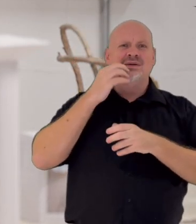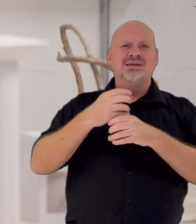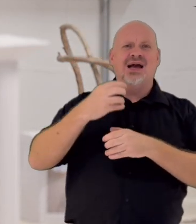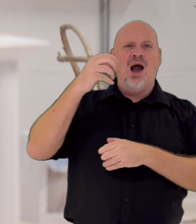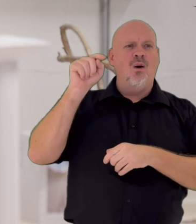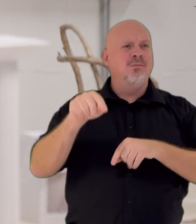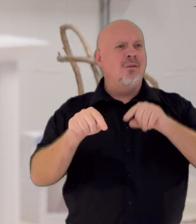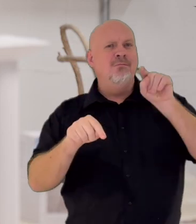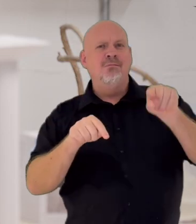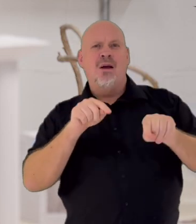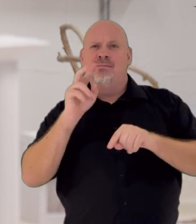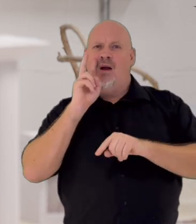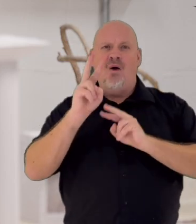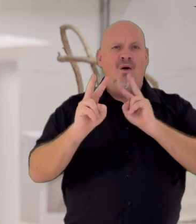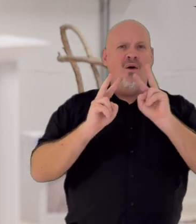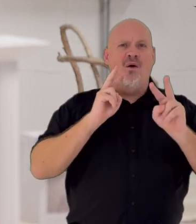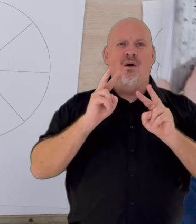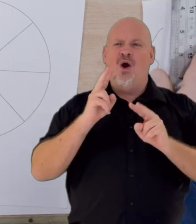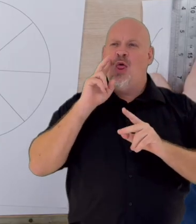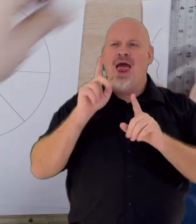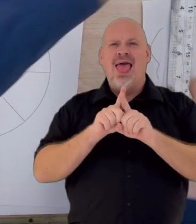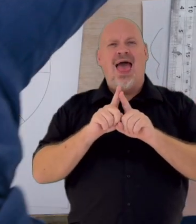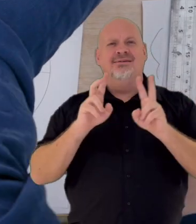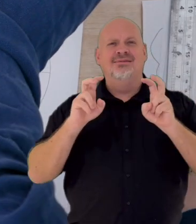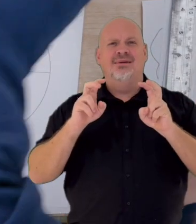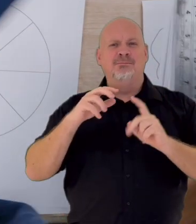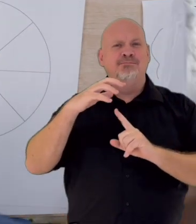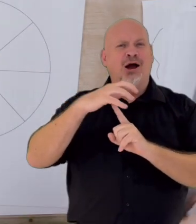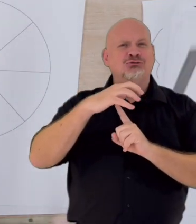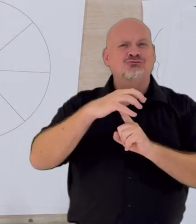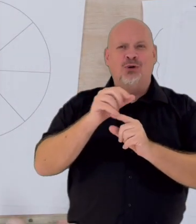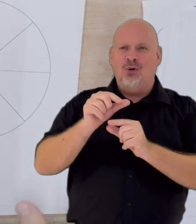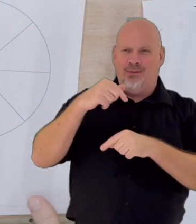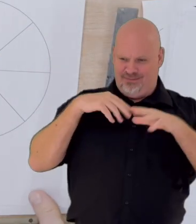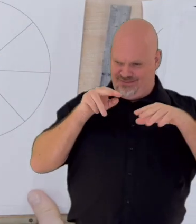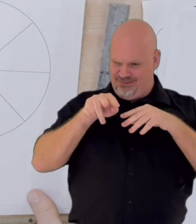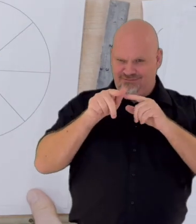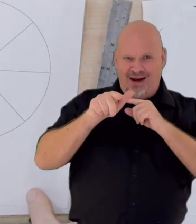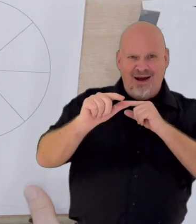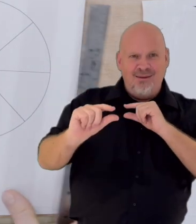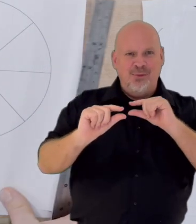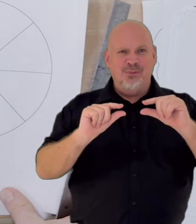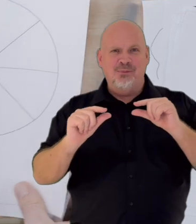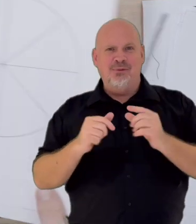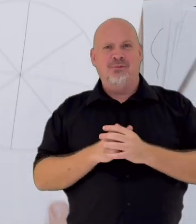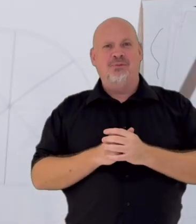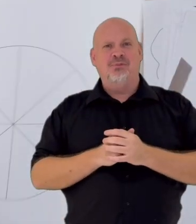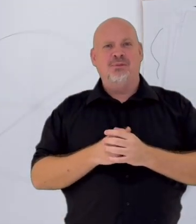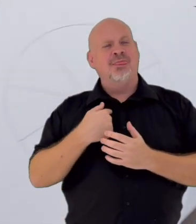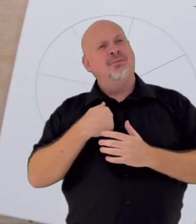countryside would almost look like little mushrooms. I think for me, sculpture is always about possibility.